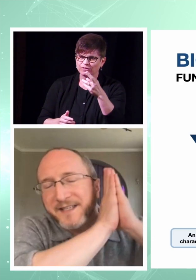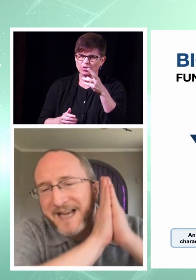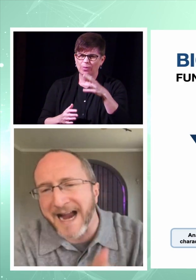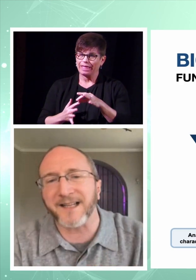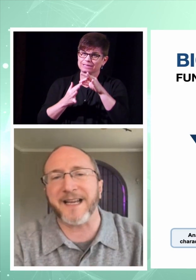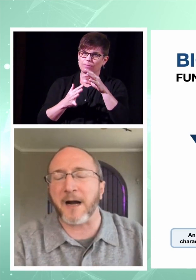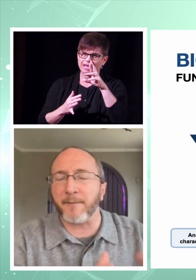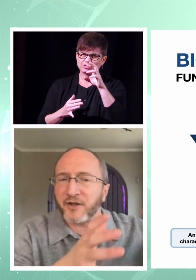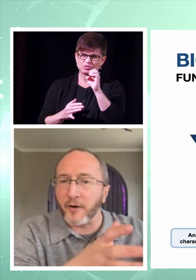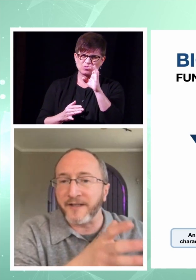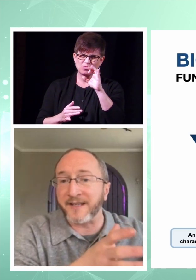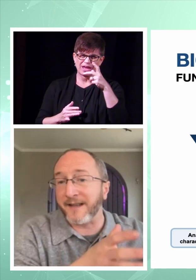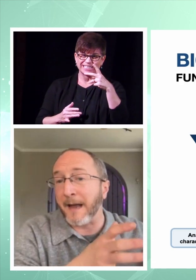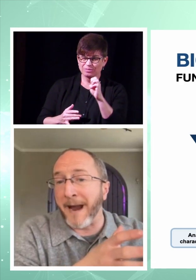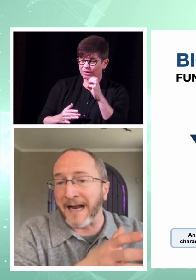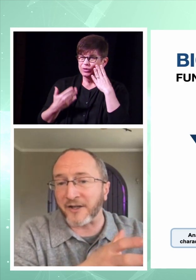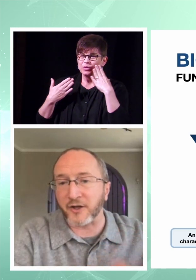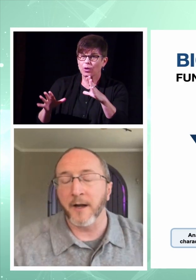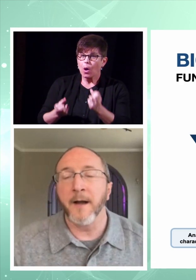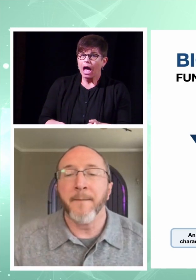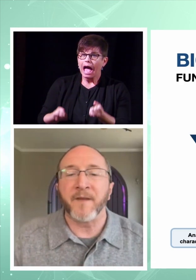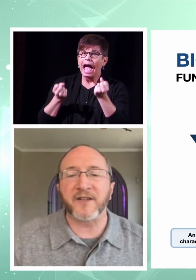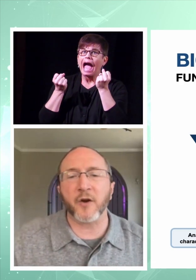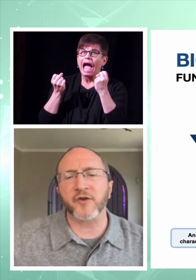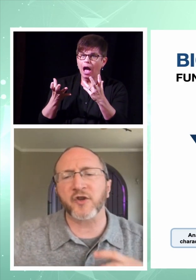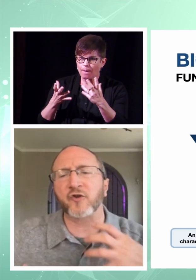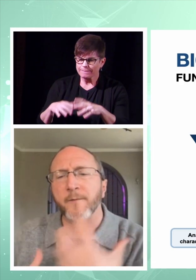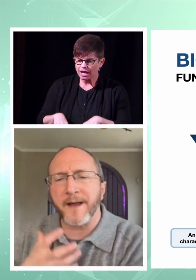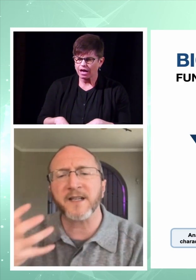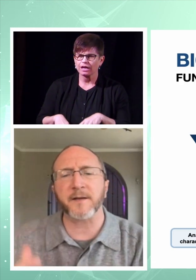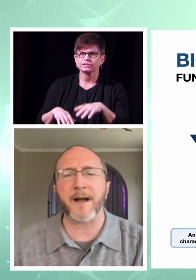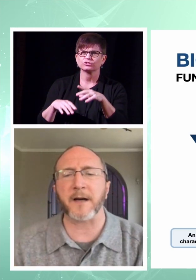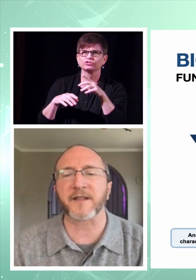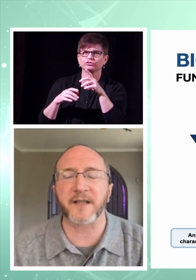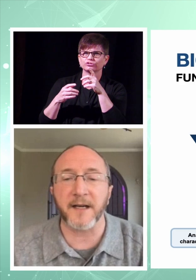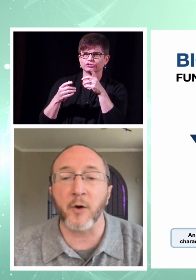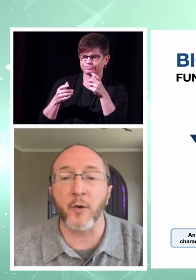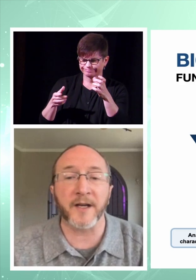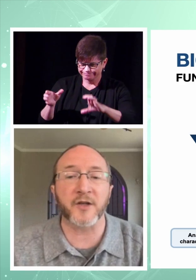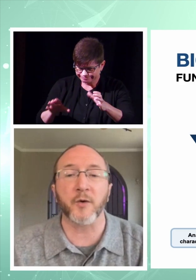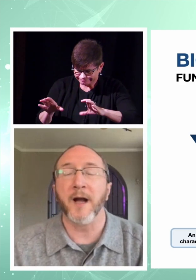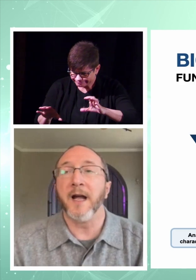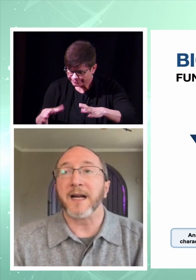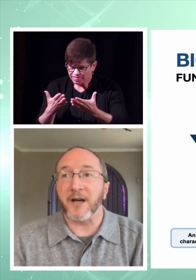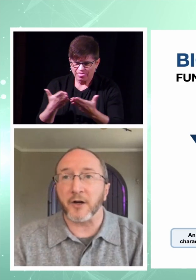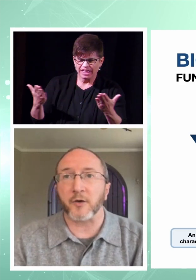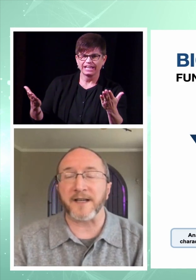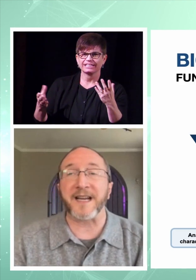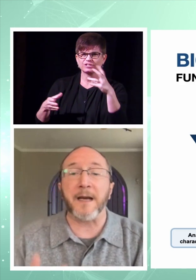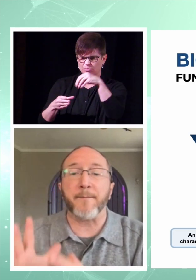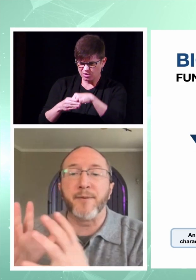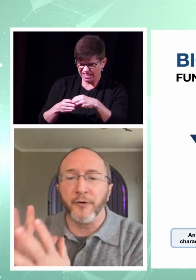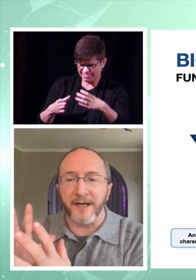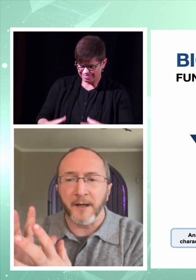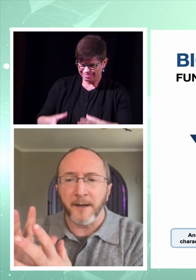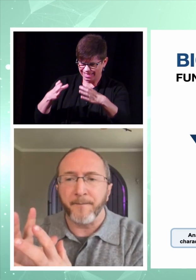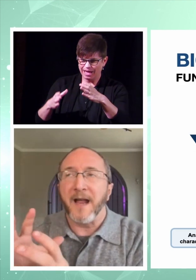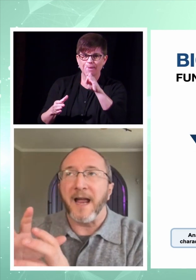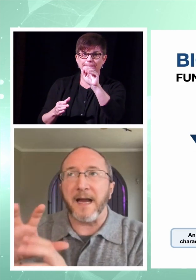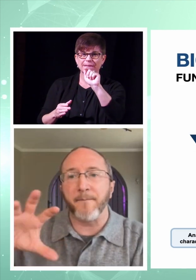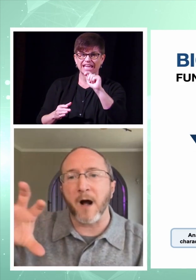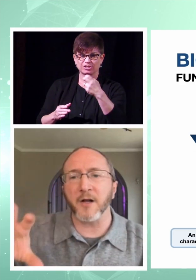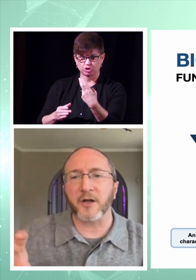know exactly how much goes into that batch. And so there's a tremendous amount of study going into characterizing and